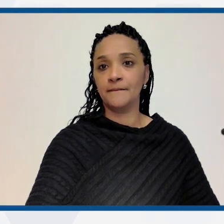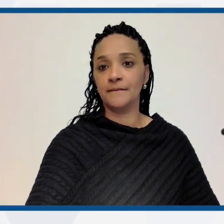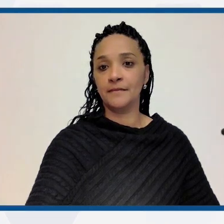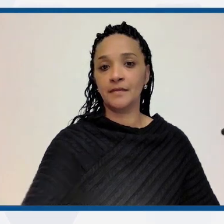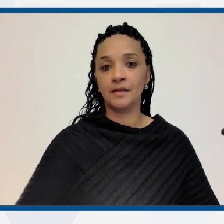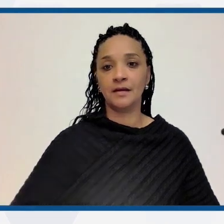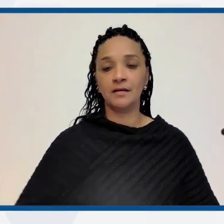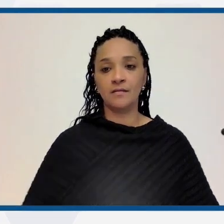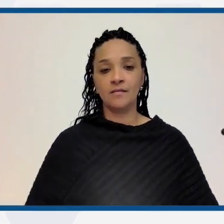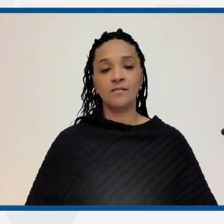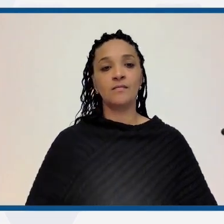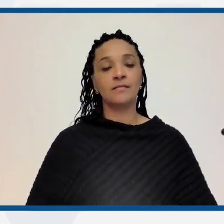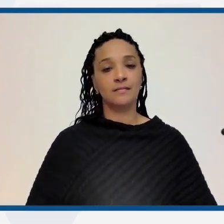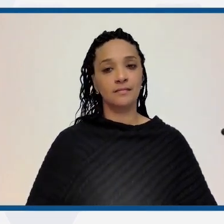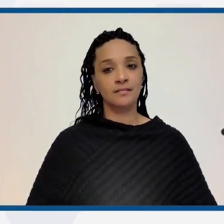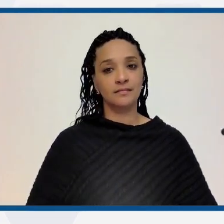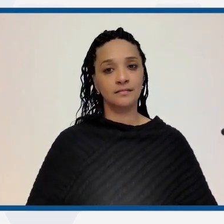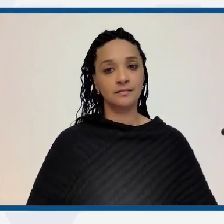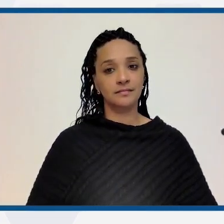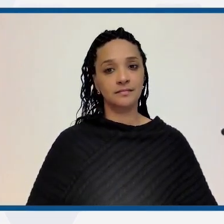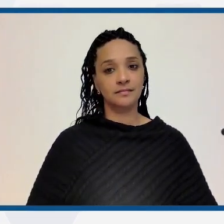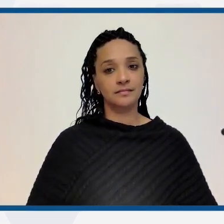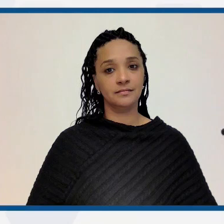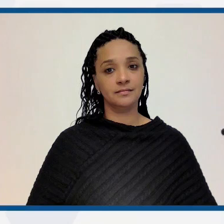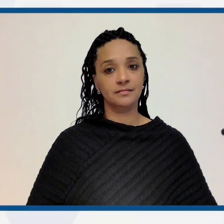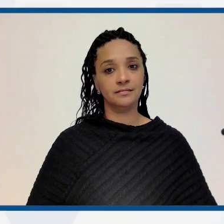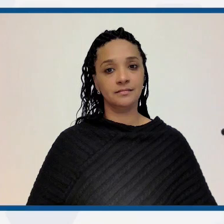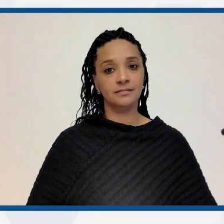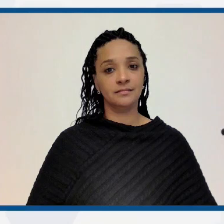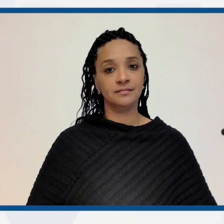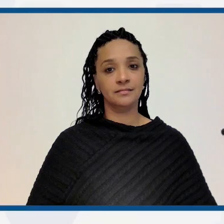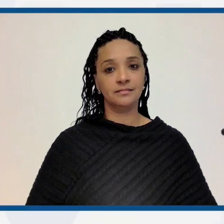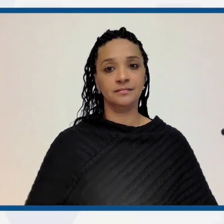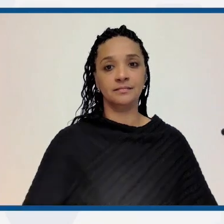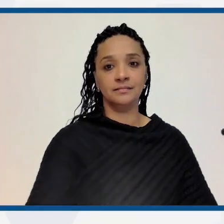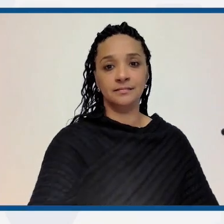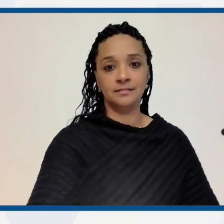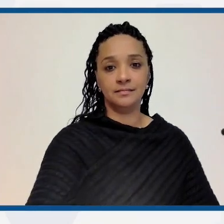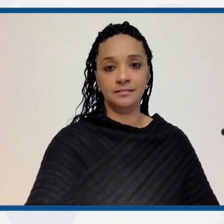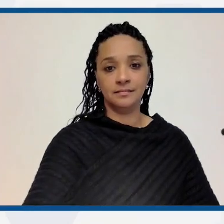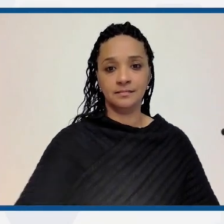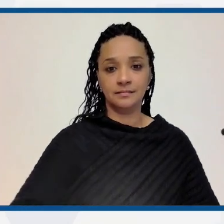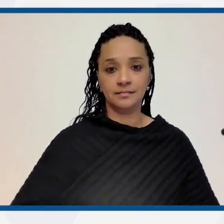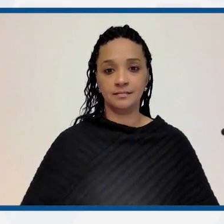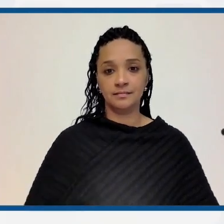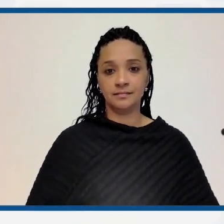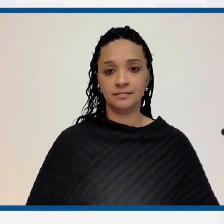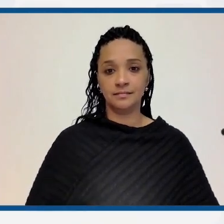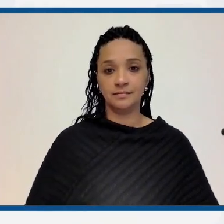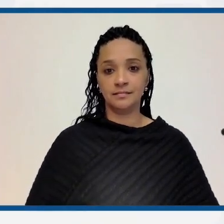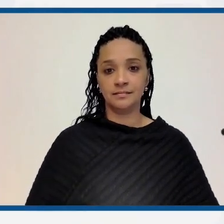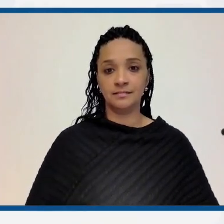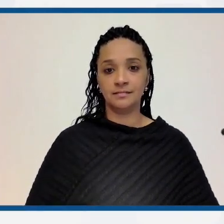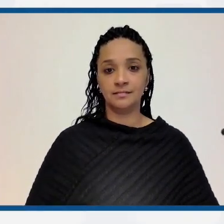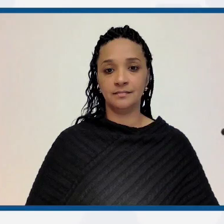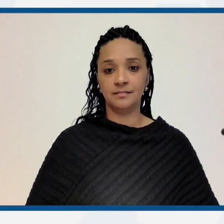While Omar Dario prepares, let's start with Victoria. It's in English. I